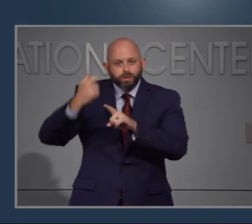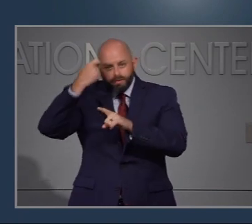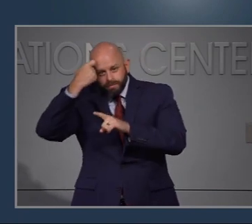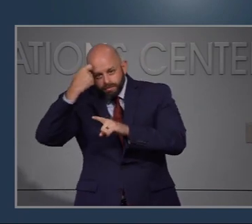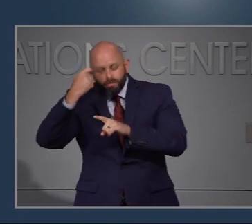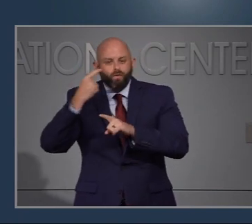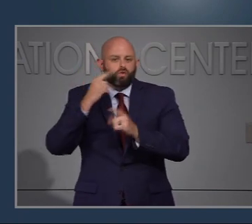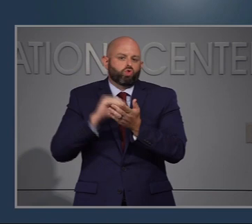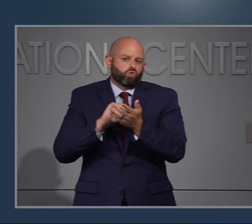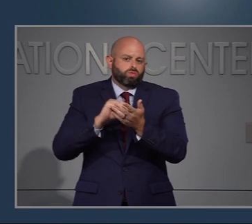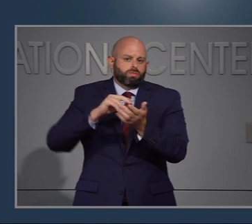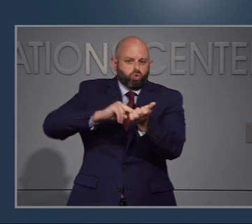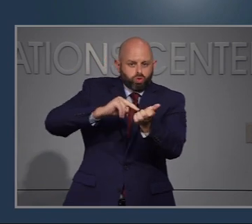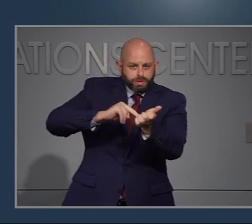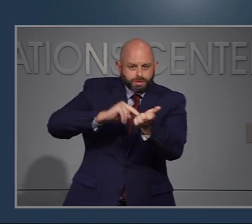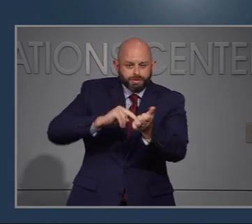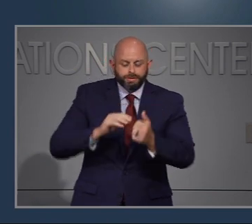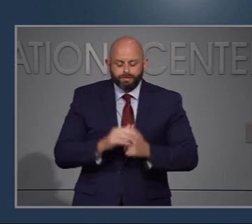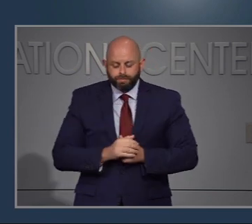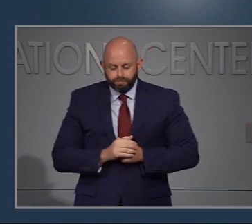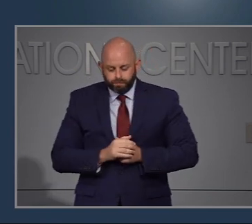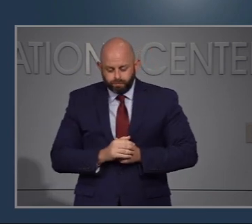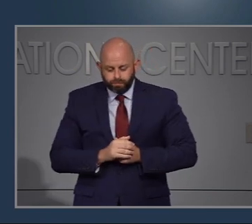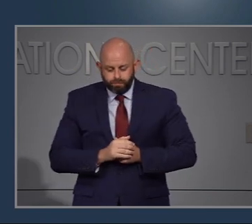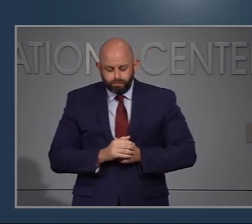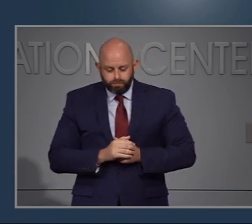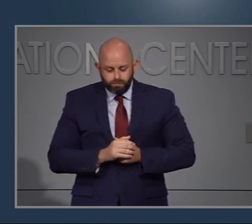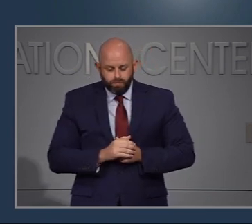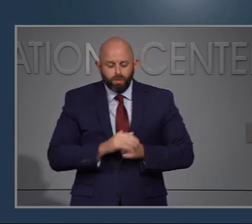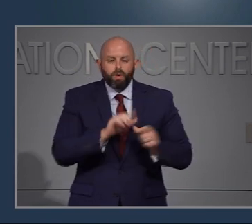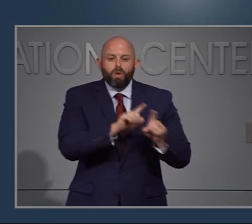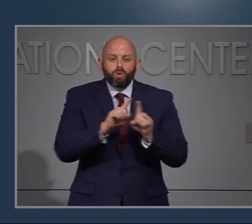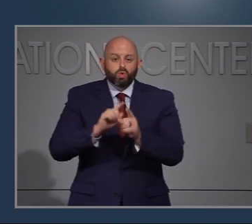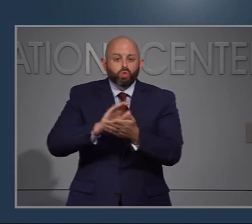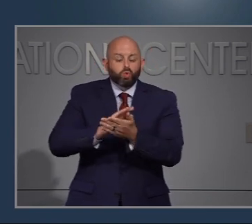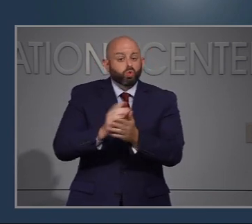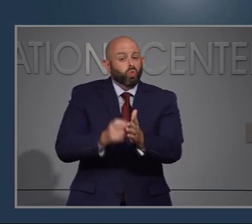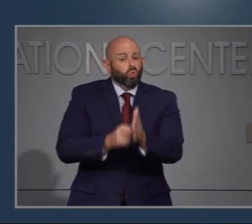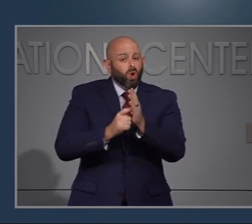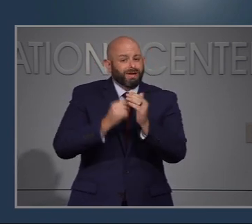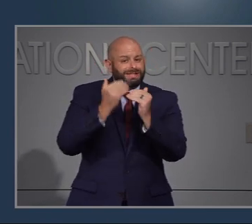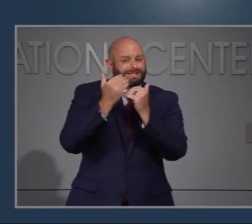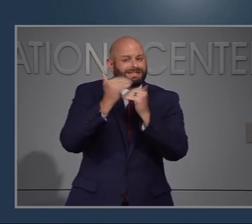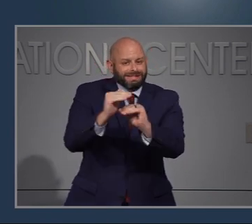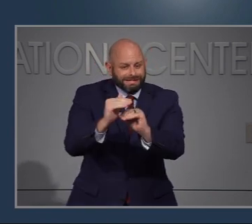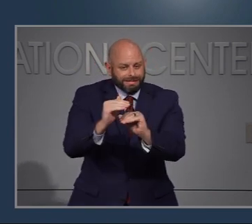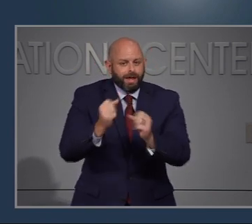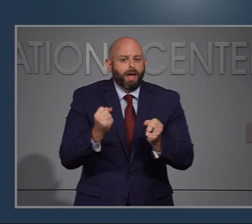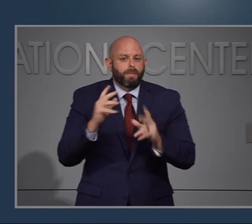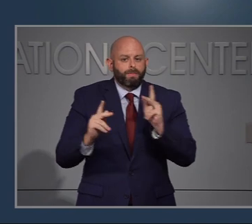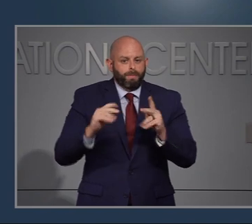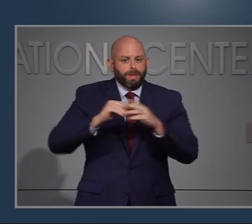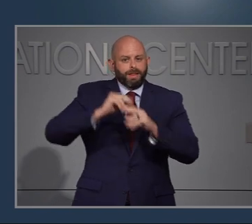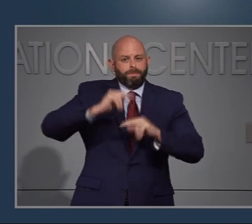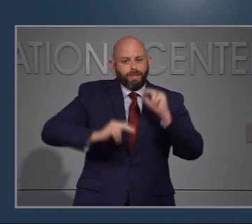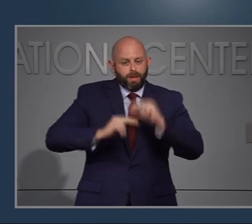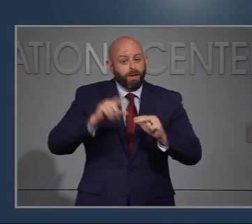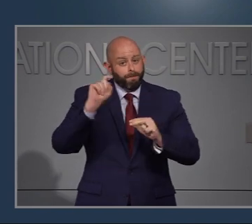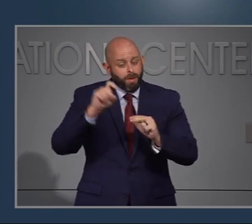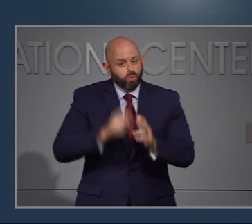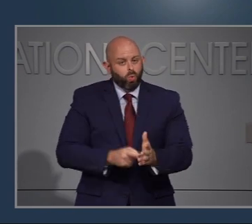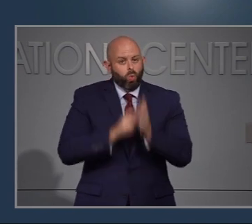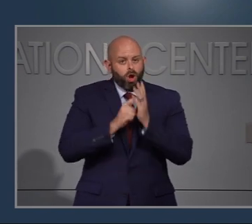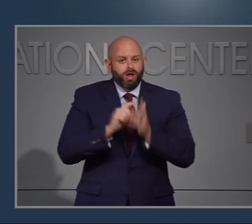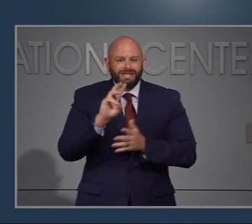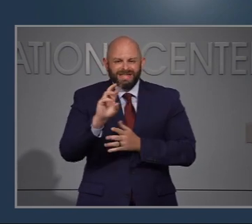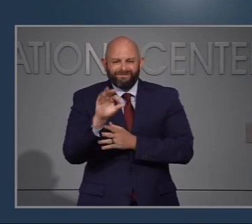to limit the total number of people in the building so that 6 feet of distancing is possible, for example, when students are